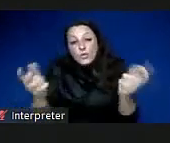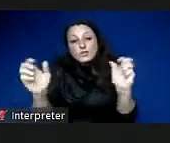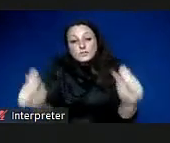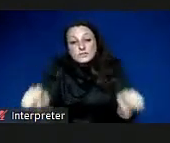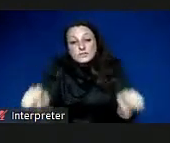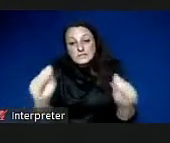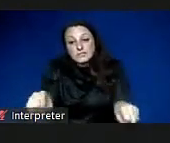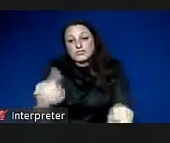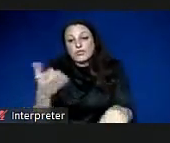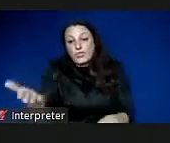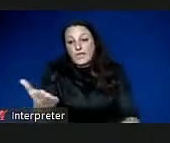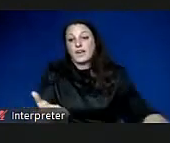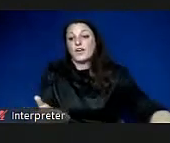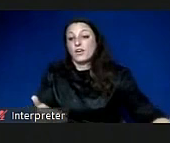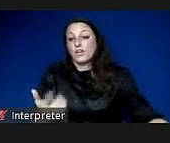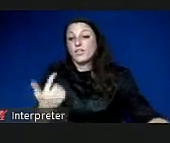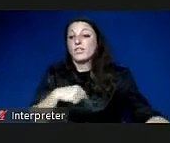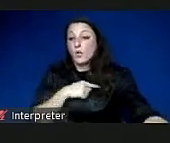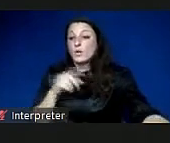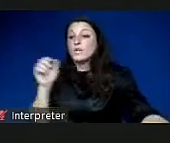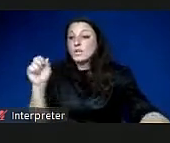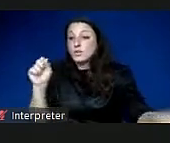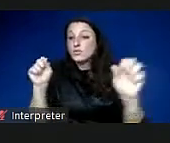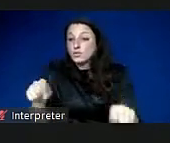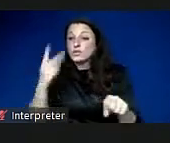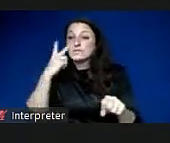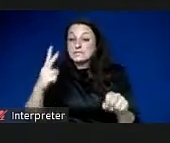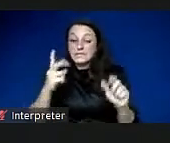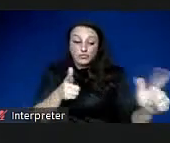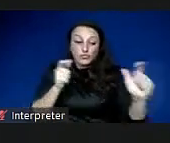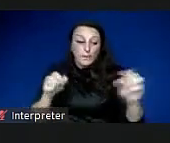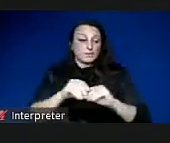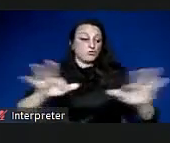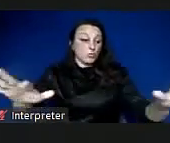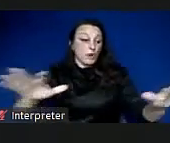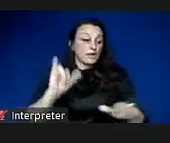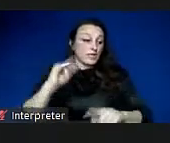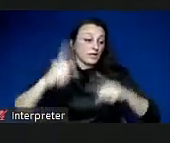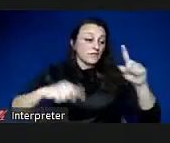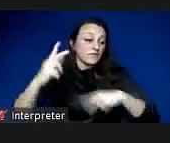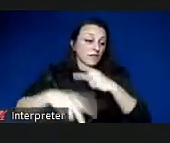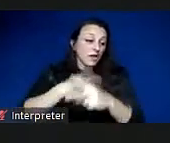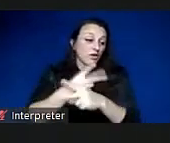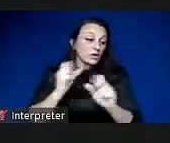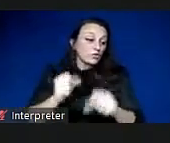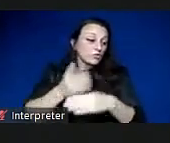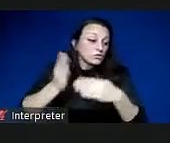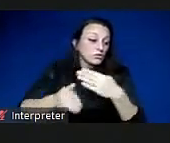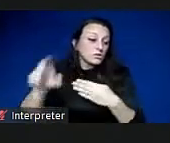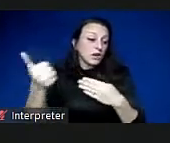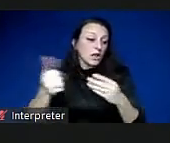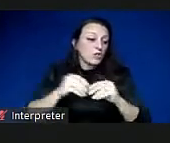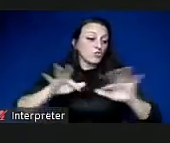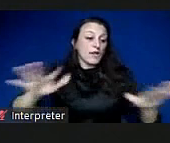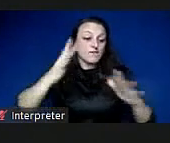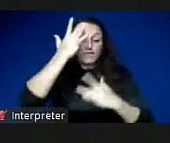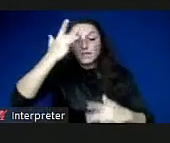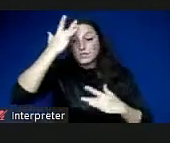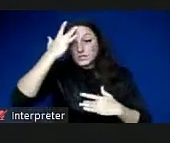there that, we could see rapid spread of that variant, which could result in another wave of illness.